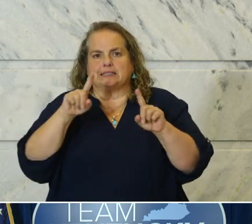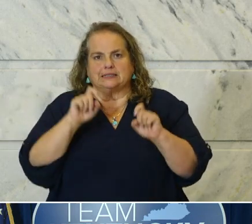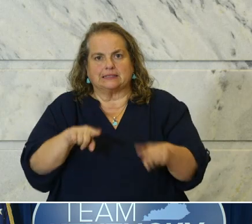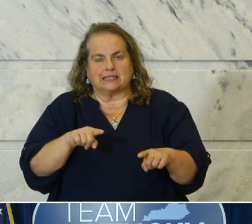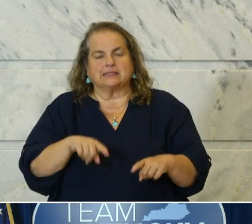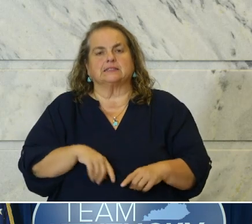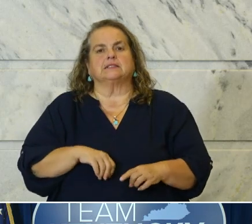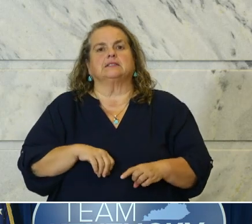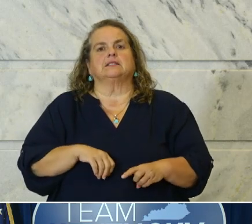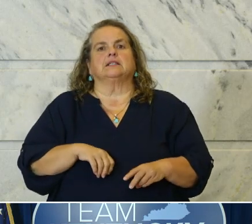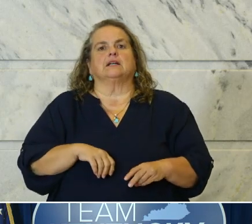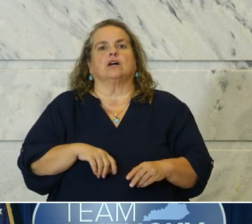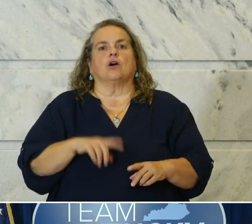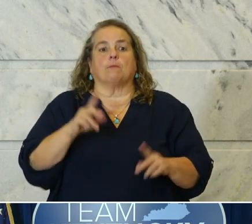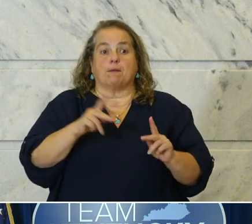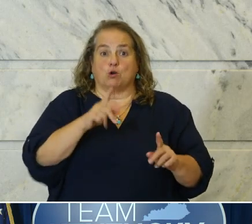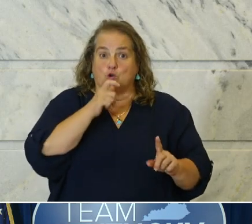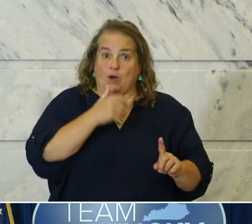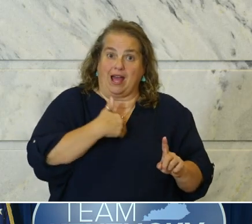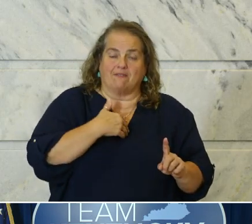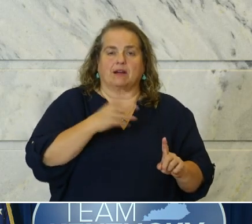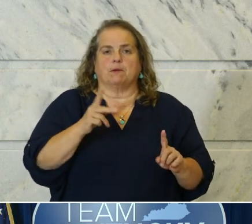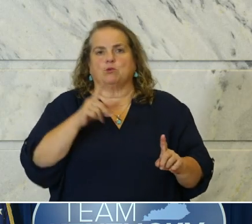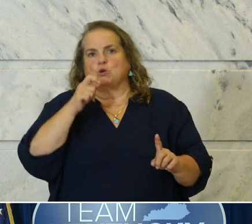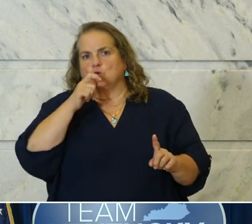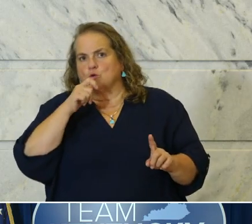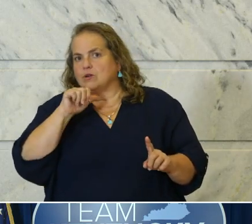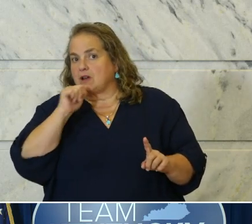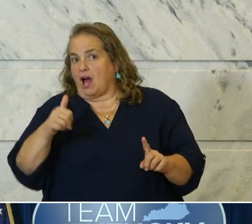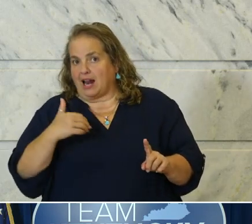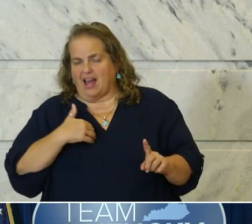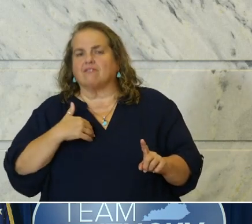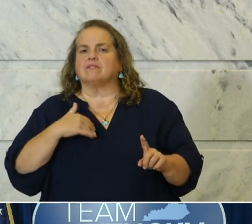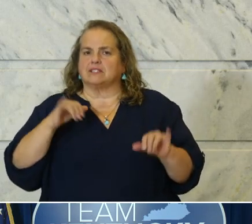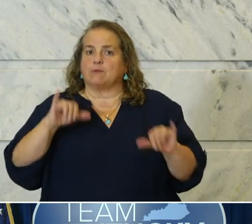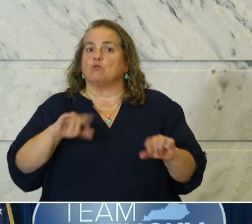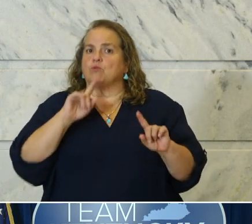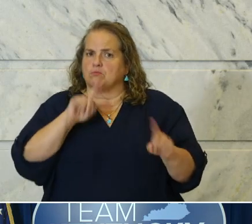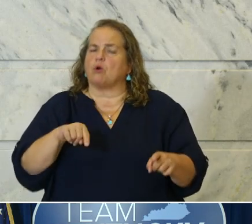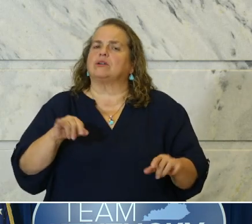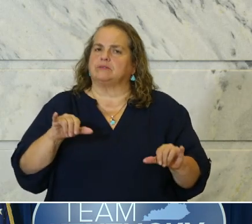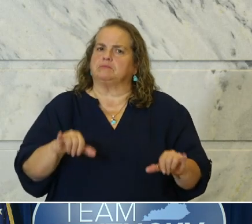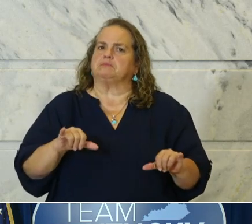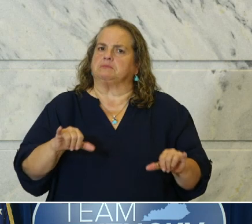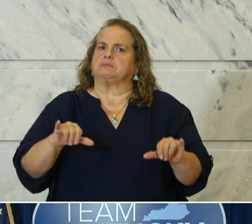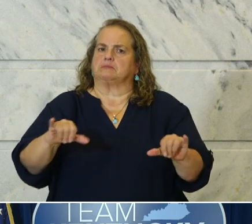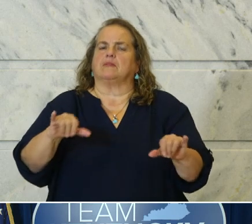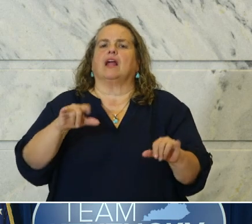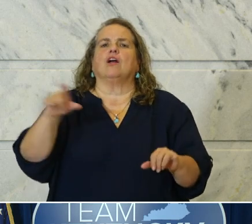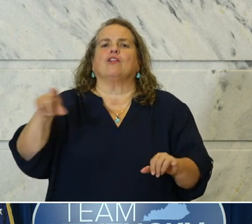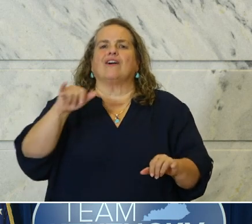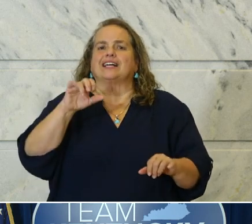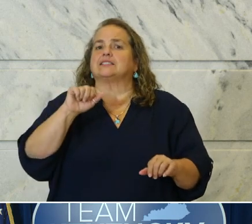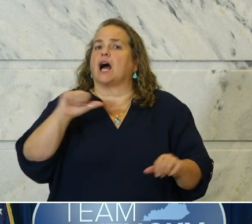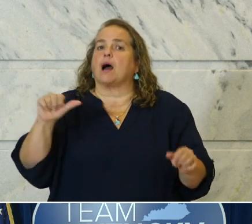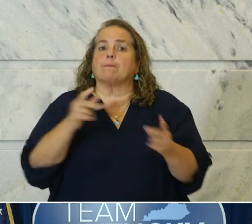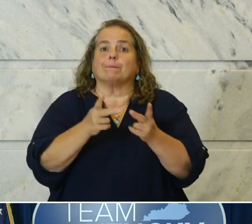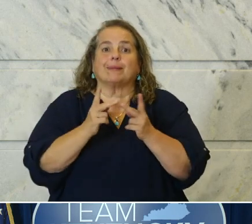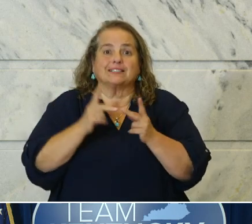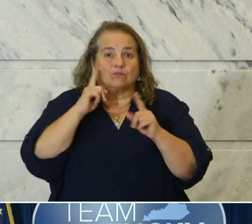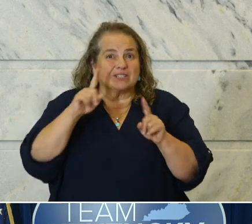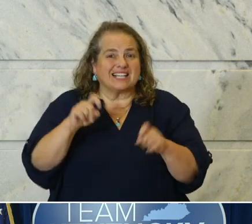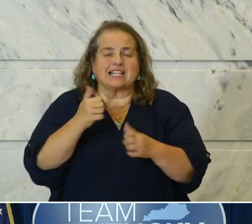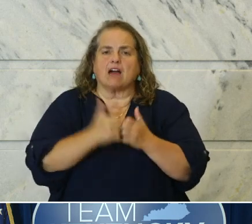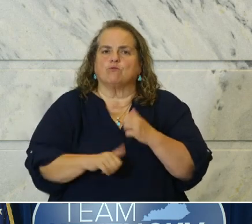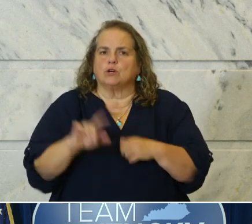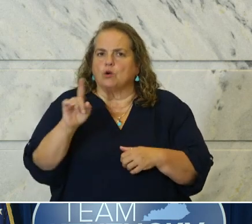cases and the number of negatives that are coming into us that are reported each day. There is a location everywhere. There are a couple of